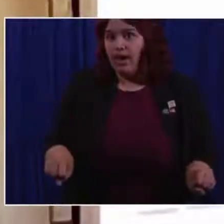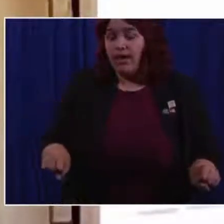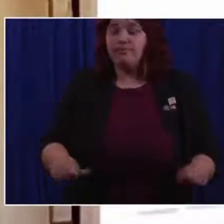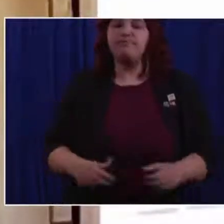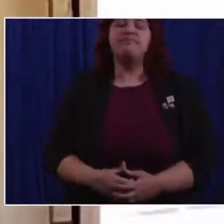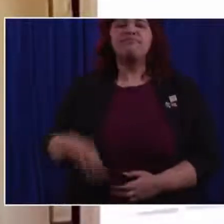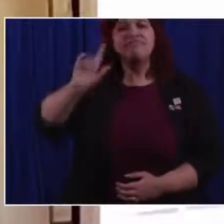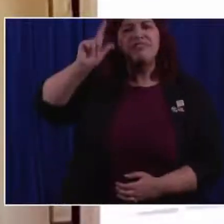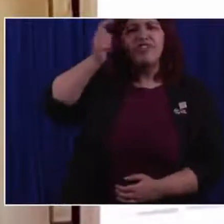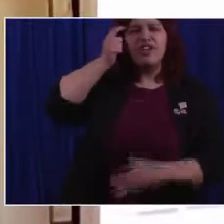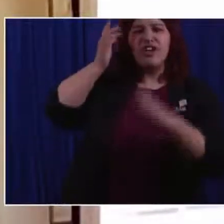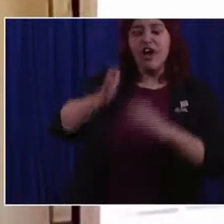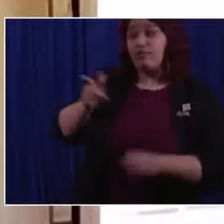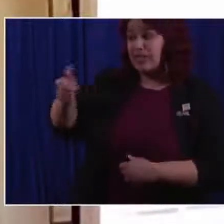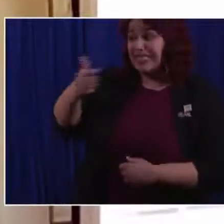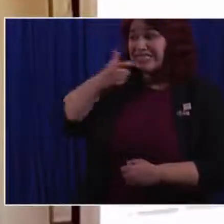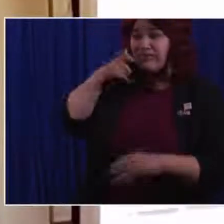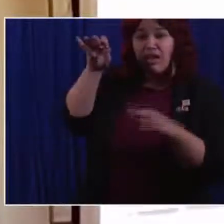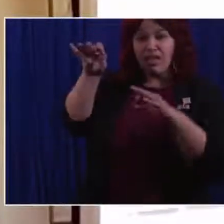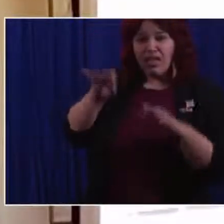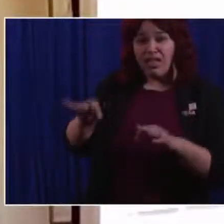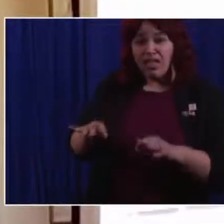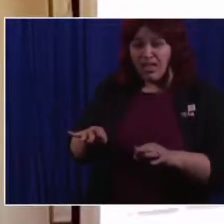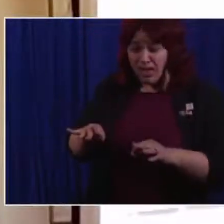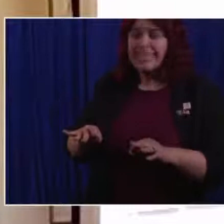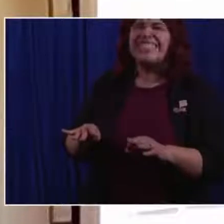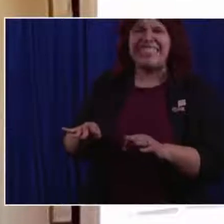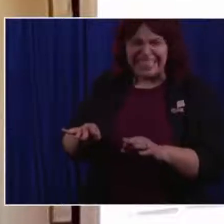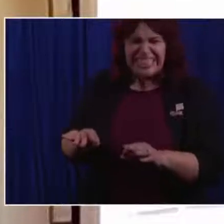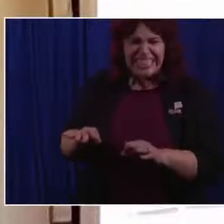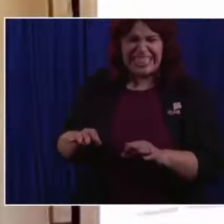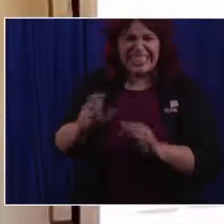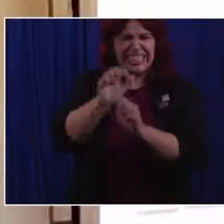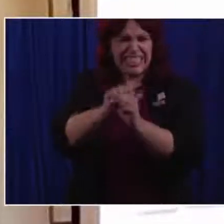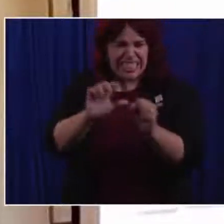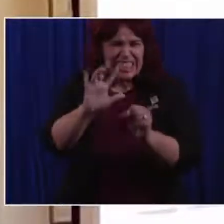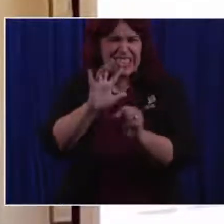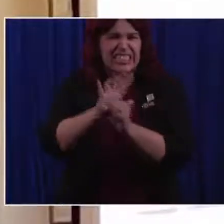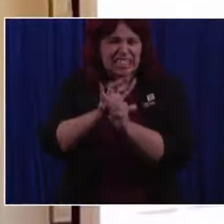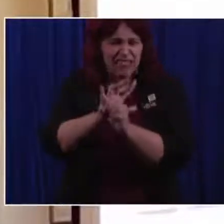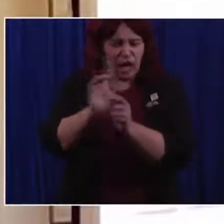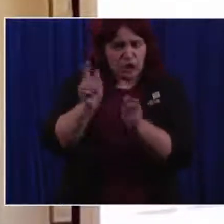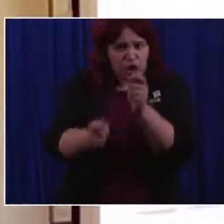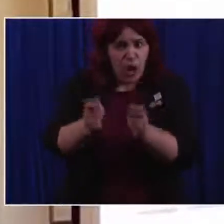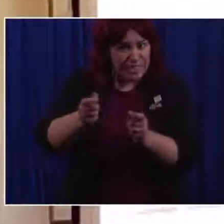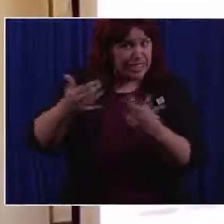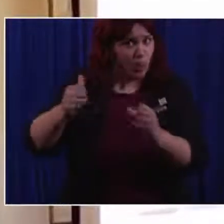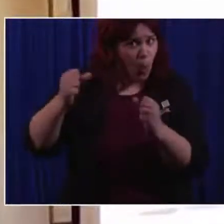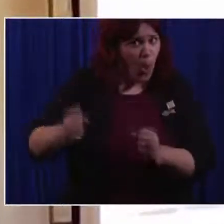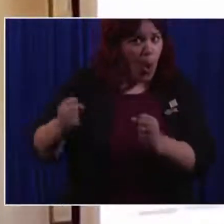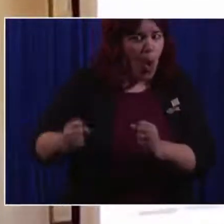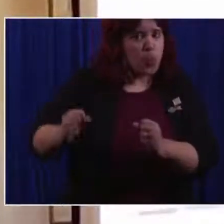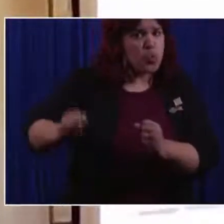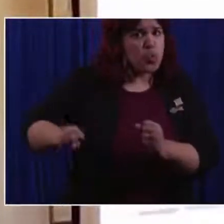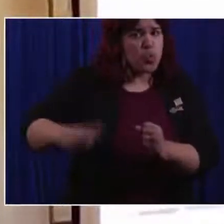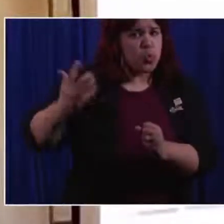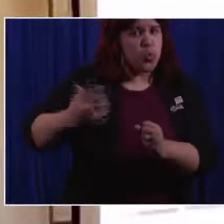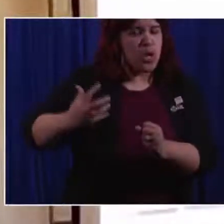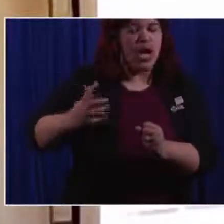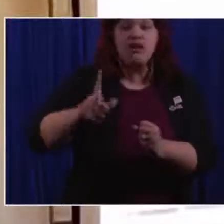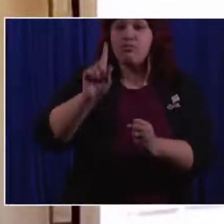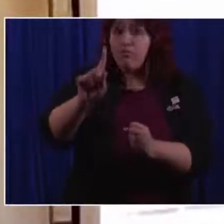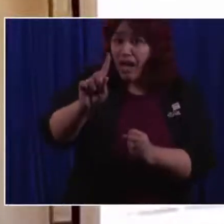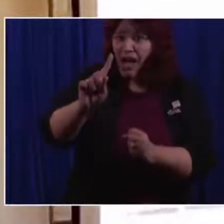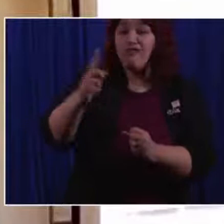shared. Even in the face of growing numbers of these new, more infectious variants, we really do have the weapons we